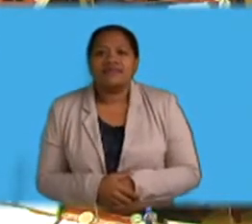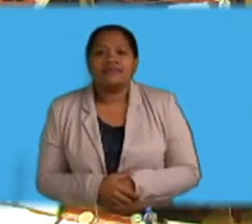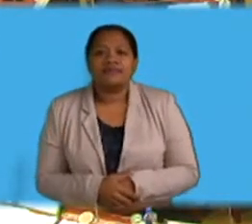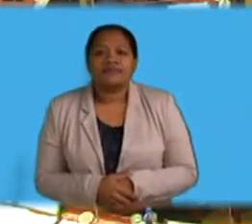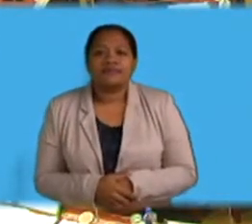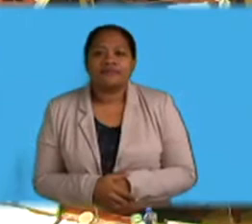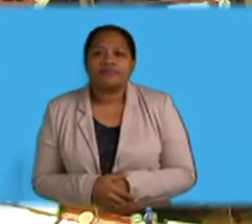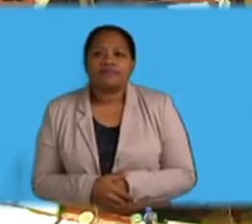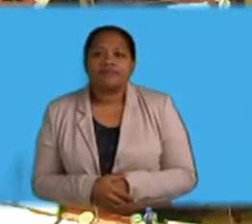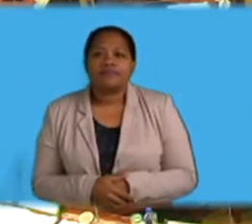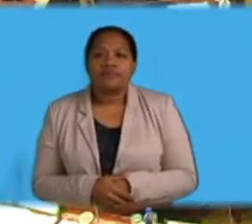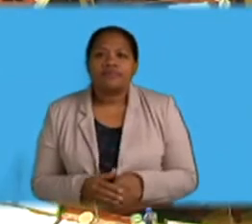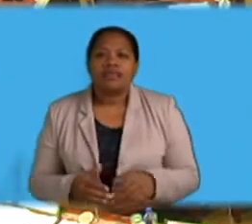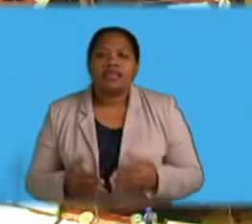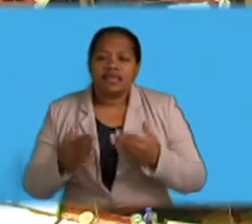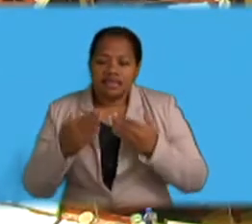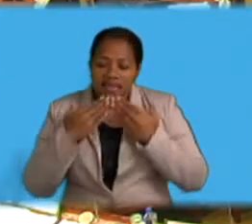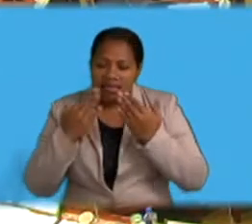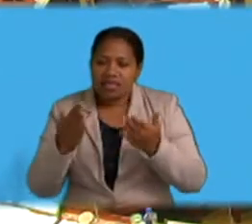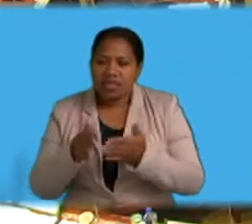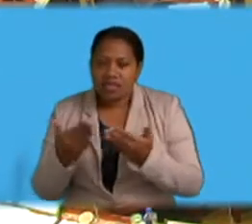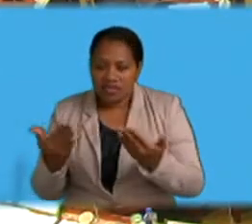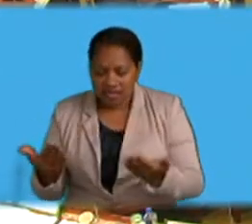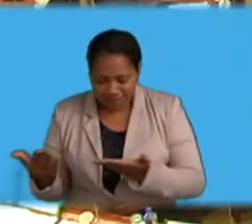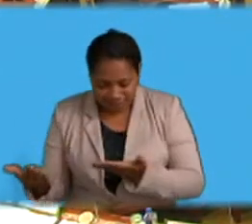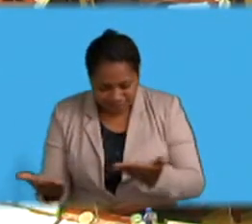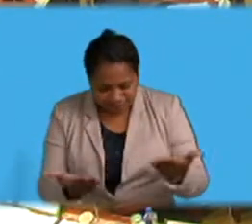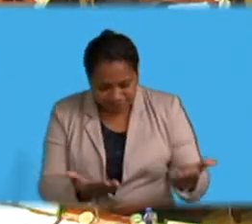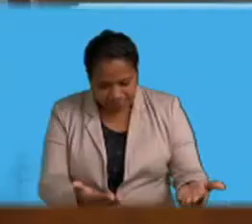Thank you. I give the floor to the Honourable William Noloka.